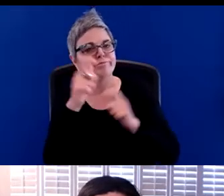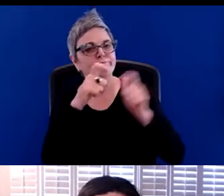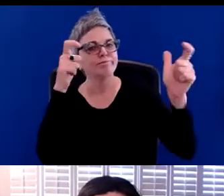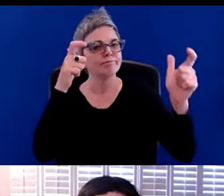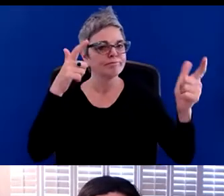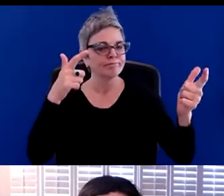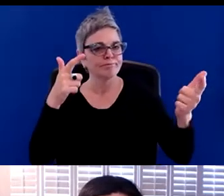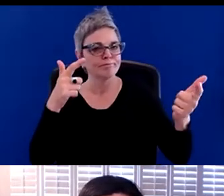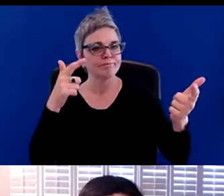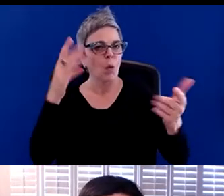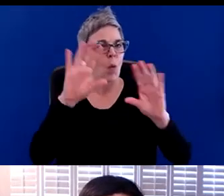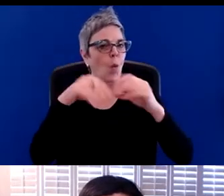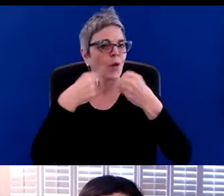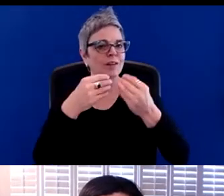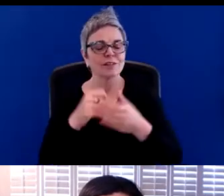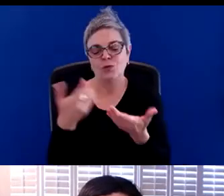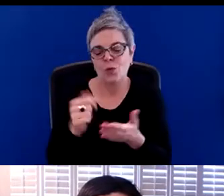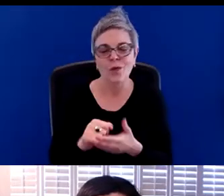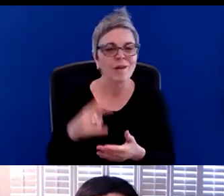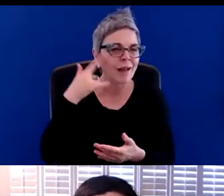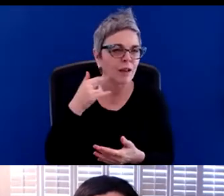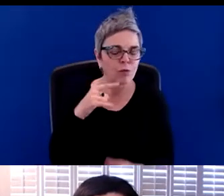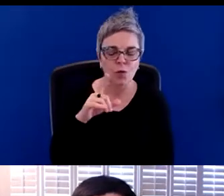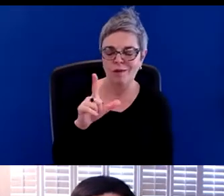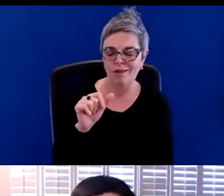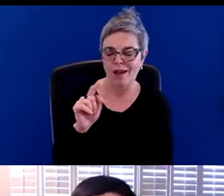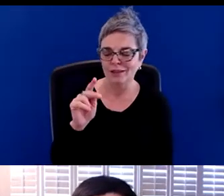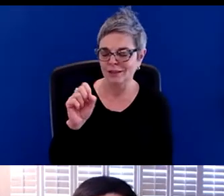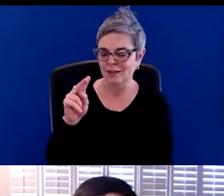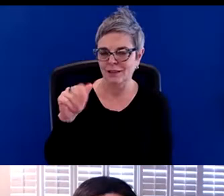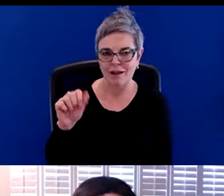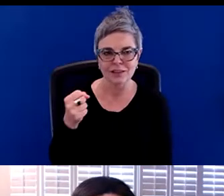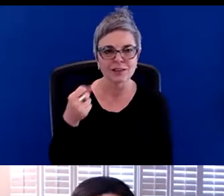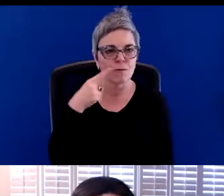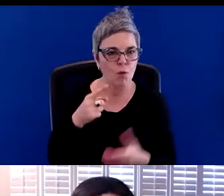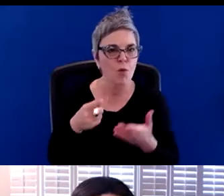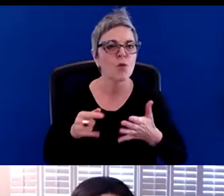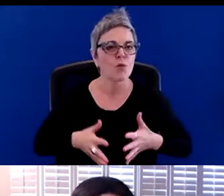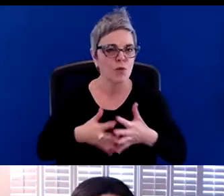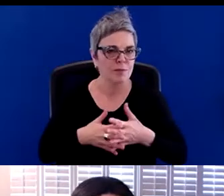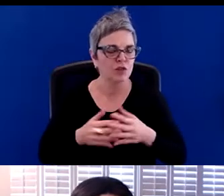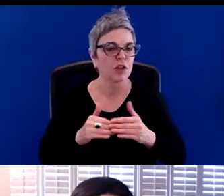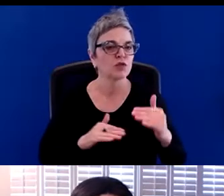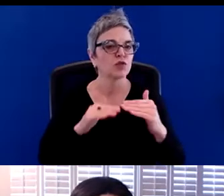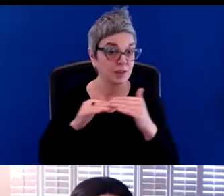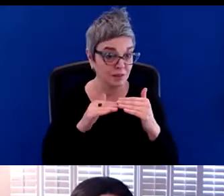like California Latinas for Reproductive Justice versus tweets that were coming from individuals